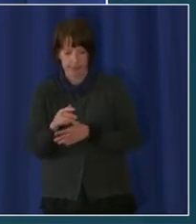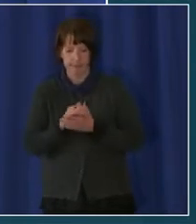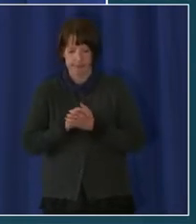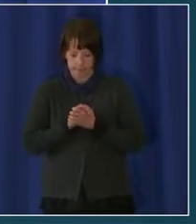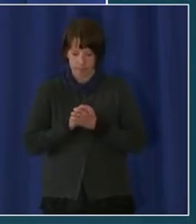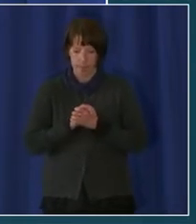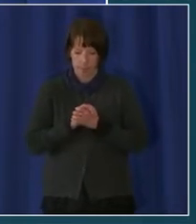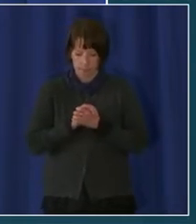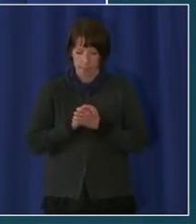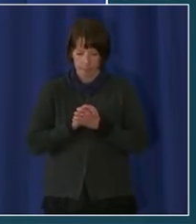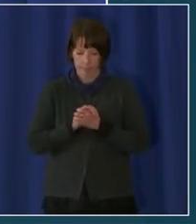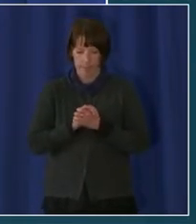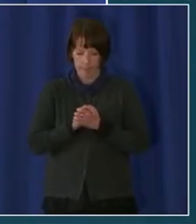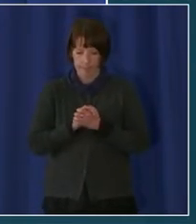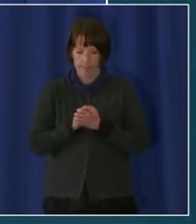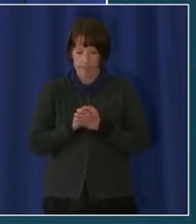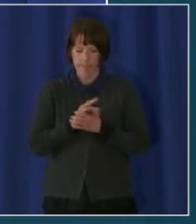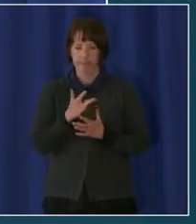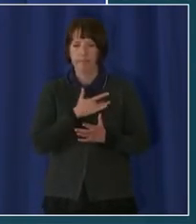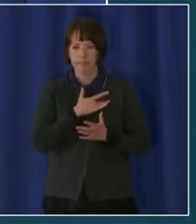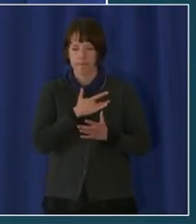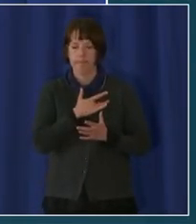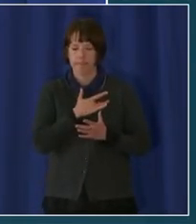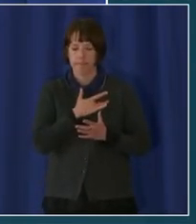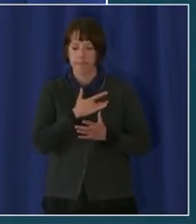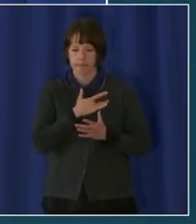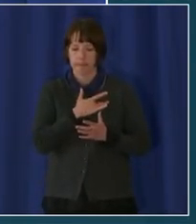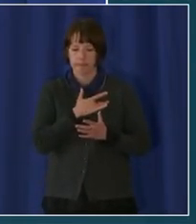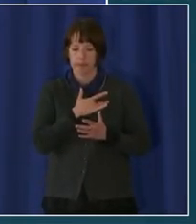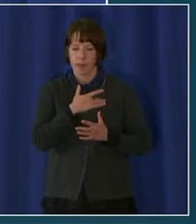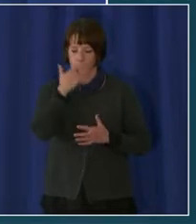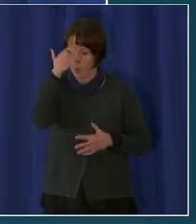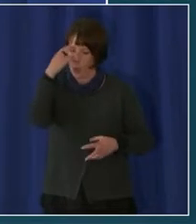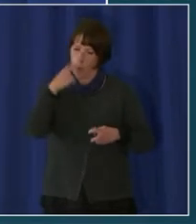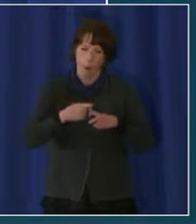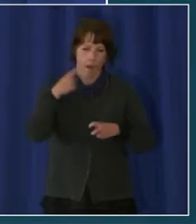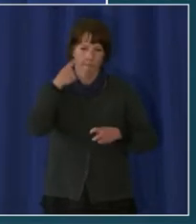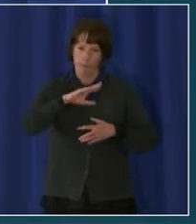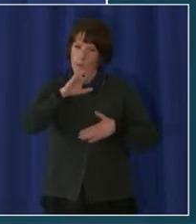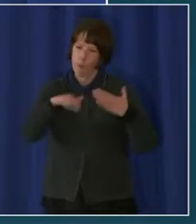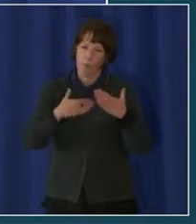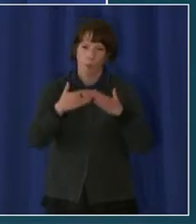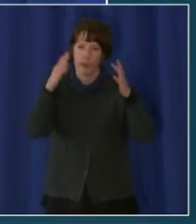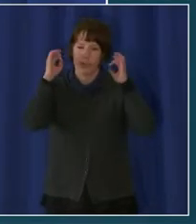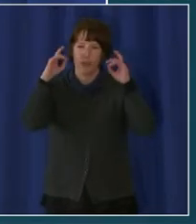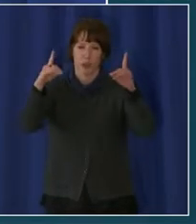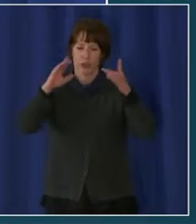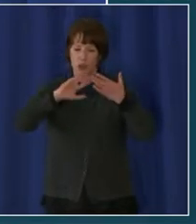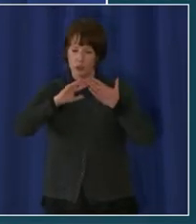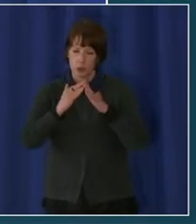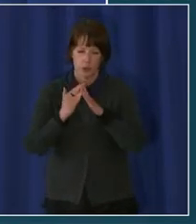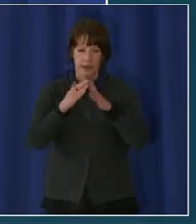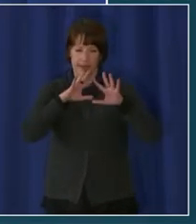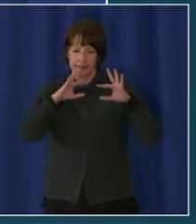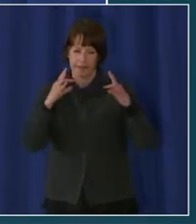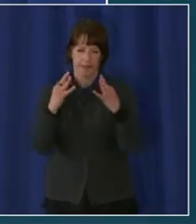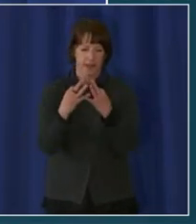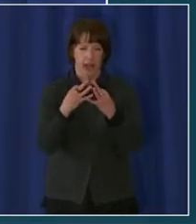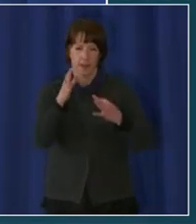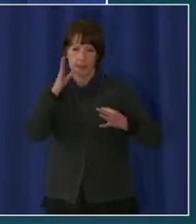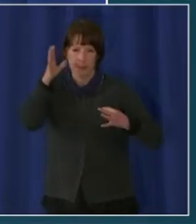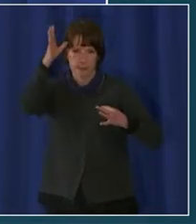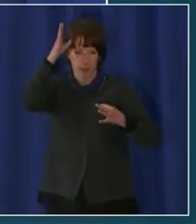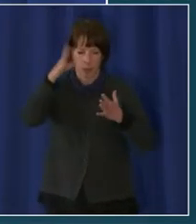recently. I know it hits very hard, especially for our education community and our families, parents, and